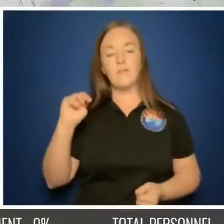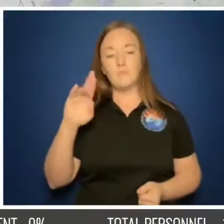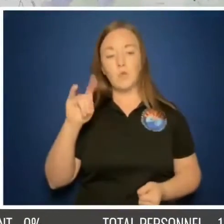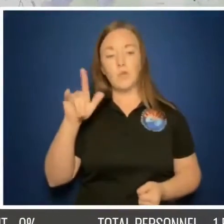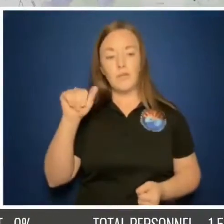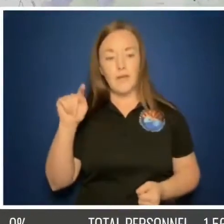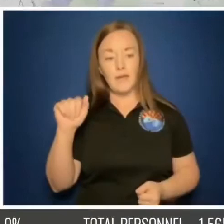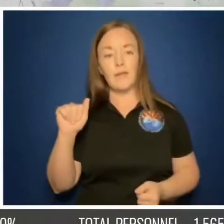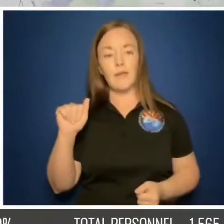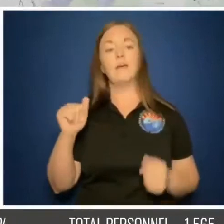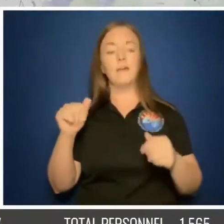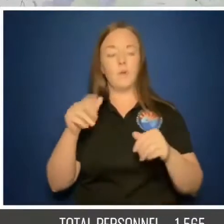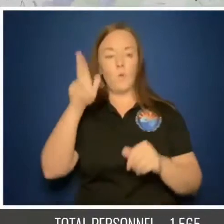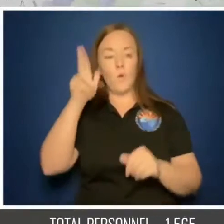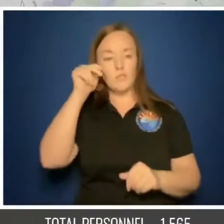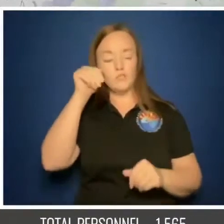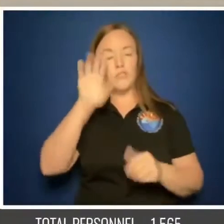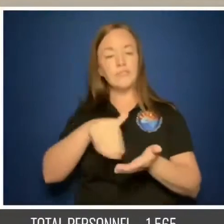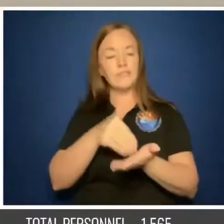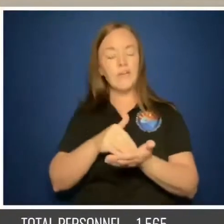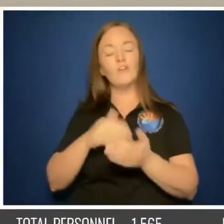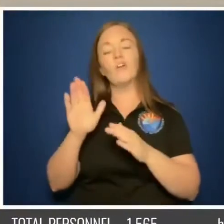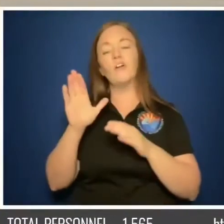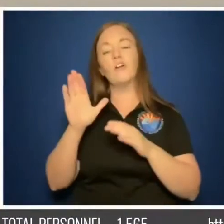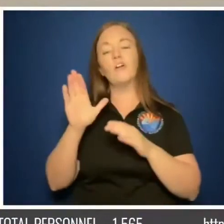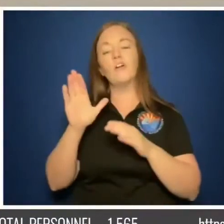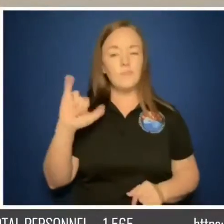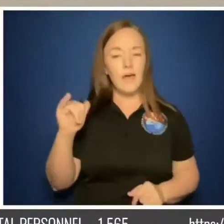Flying M Ranch. Thank you.